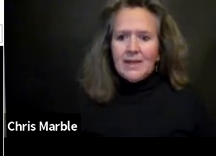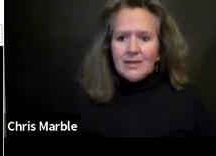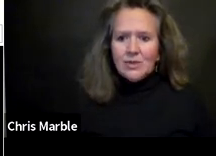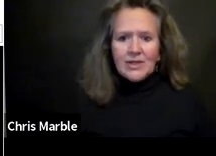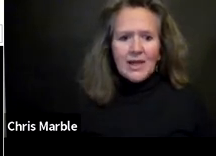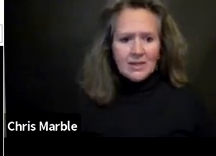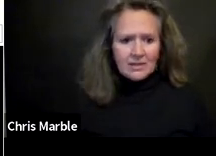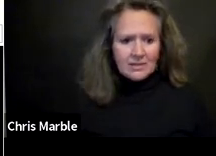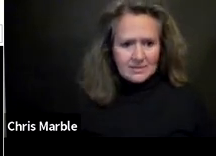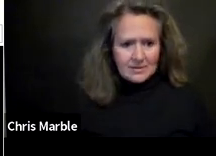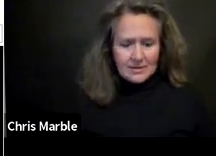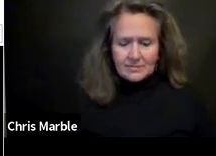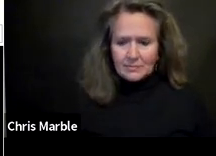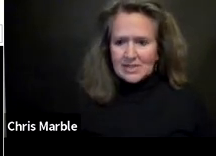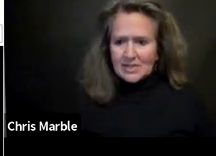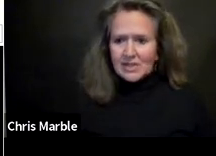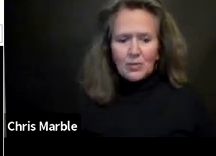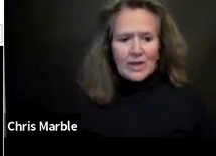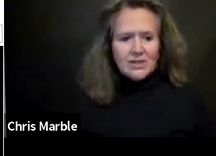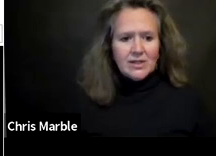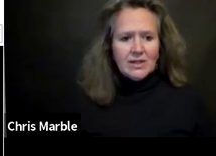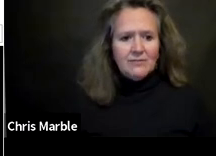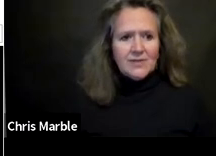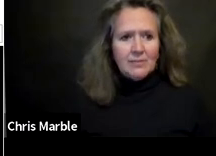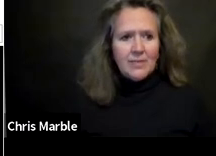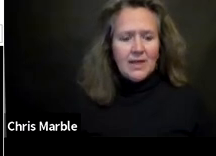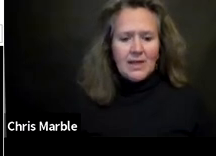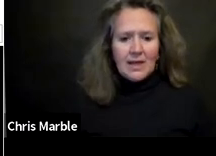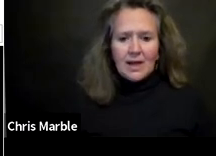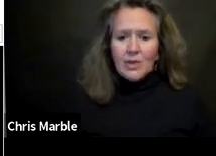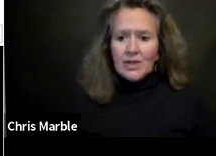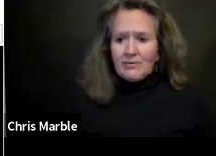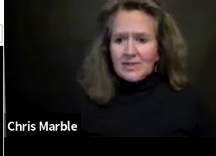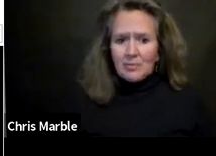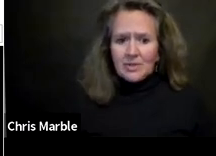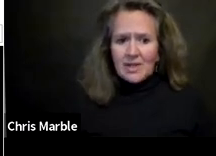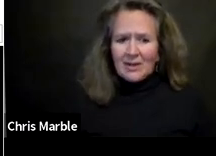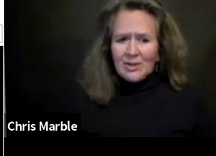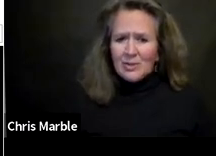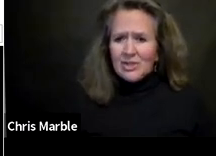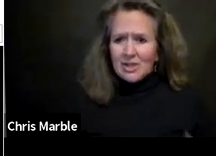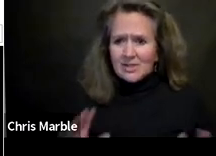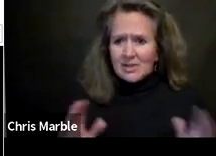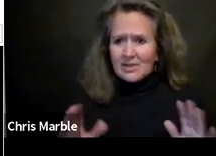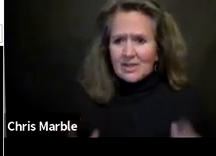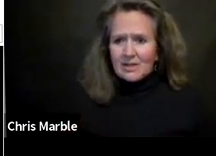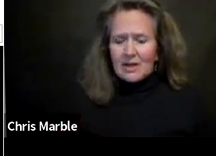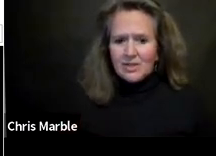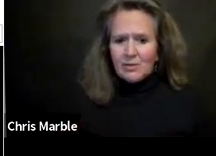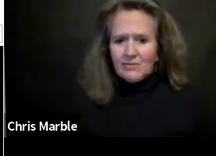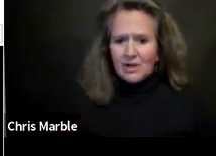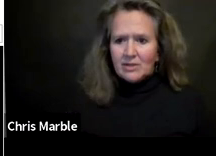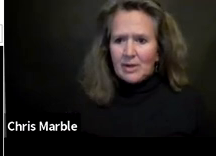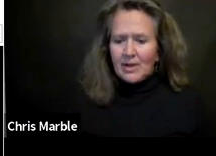And then toward the end of the presentation, Wendy is going to give some real life examples on how to adjust some of the